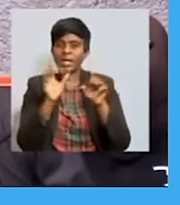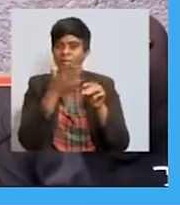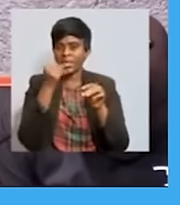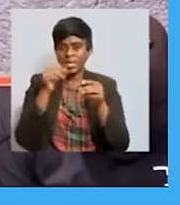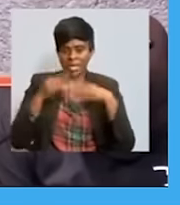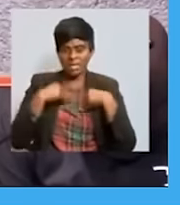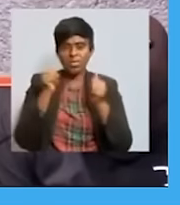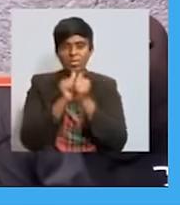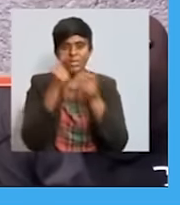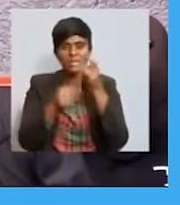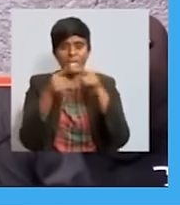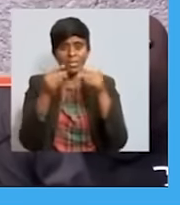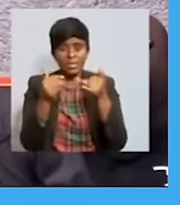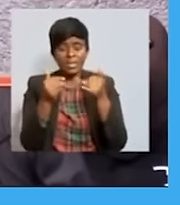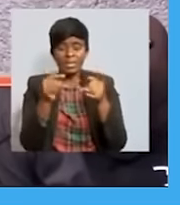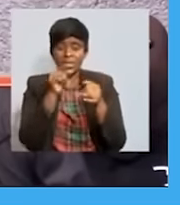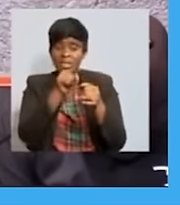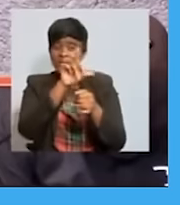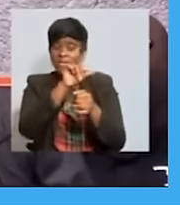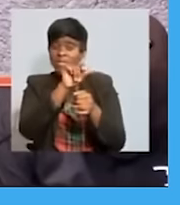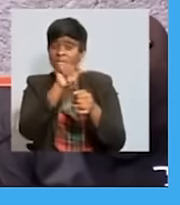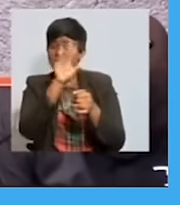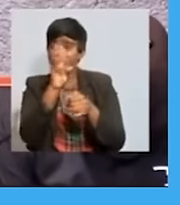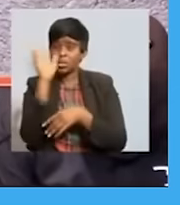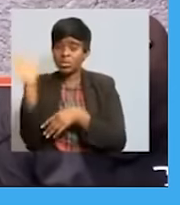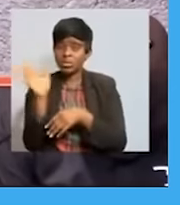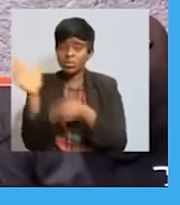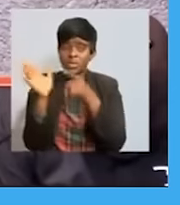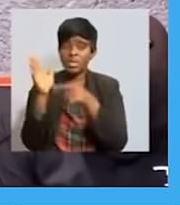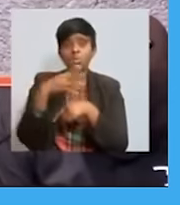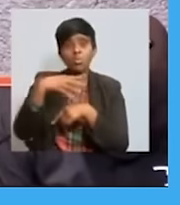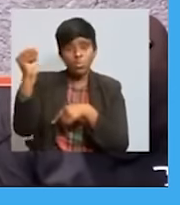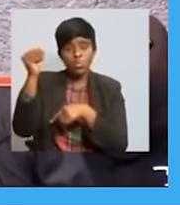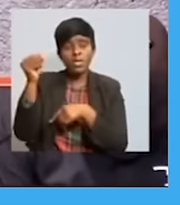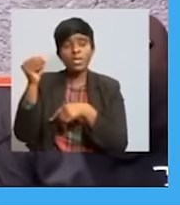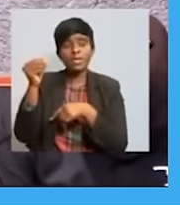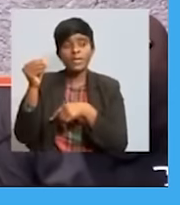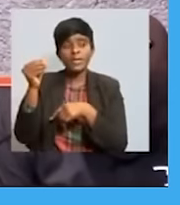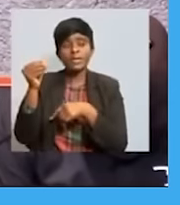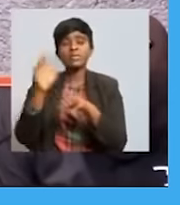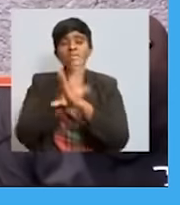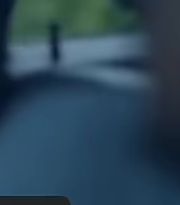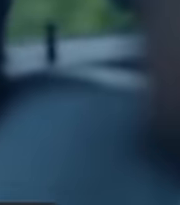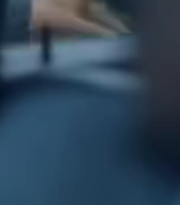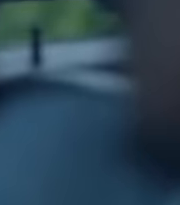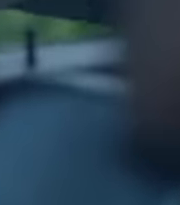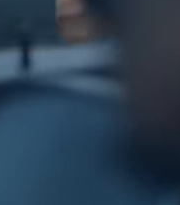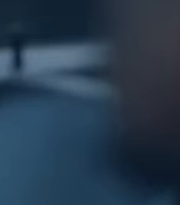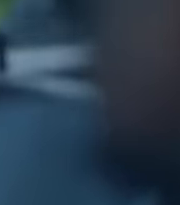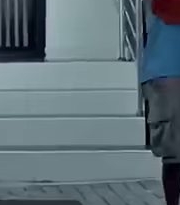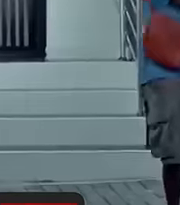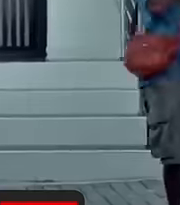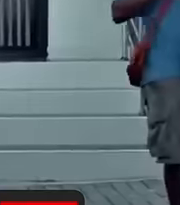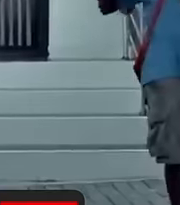ground that 2026 UPND Kuyavevele, they are packing their bags. Zambians are fed up. Don't forget